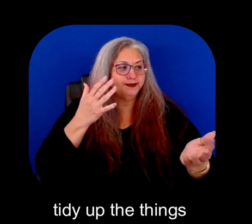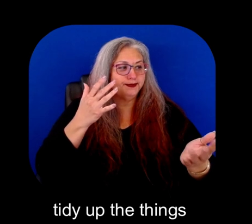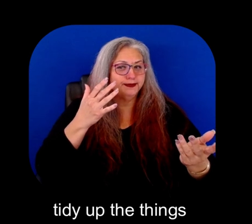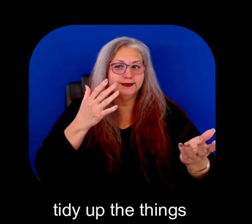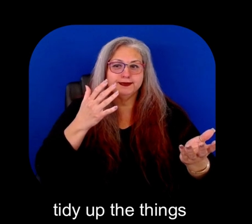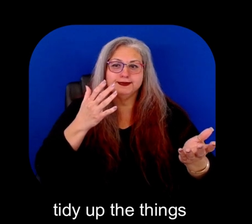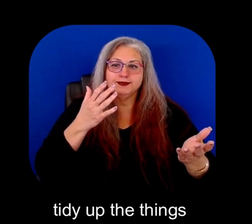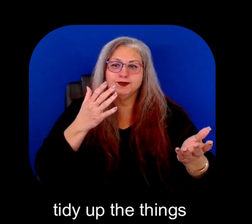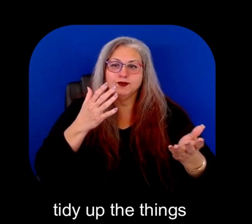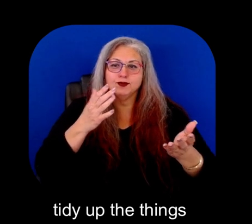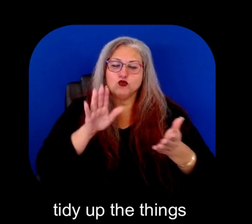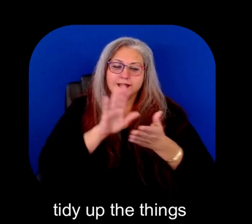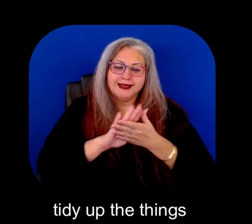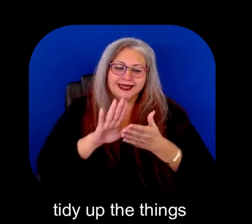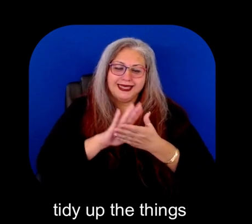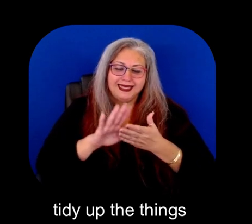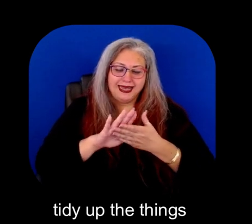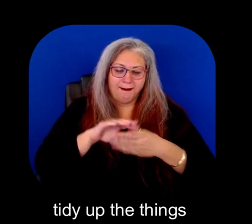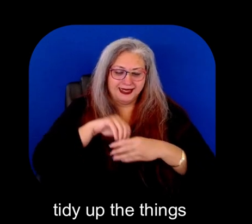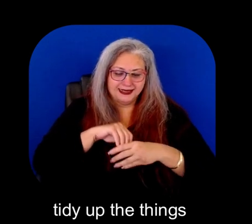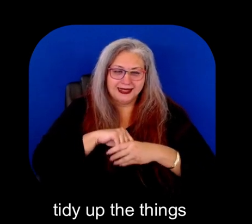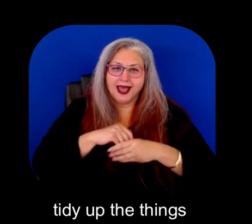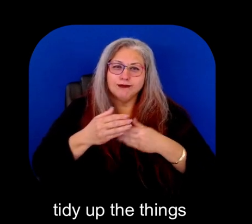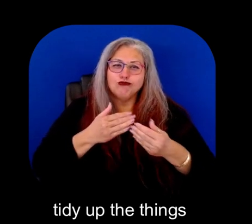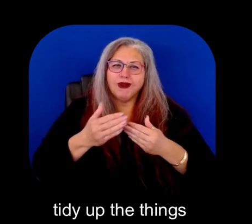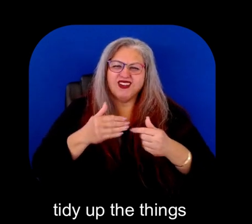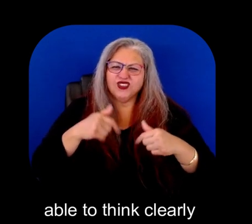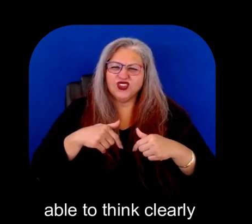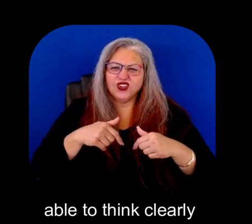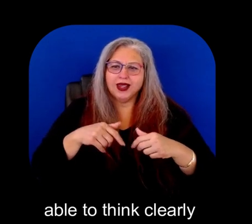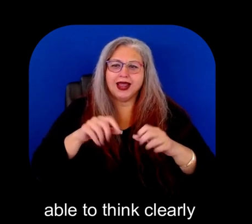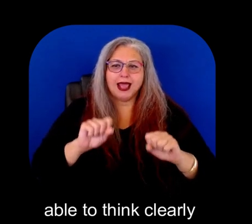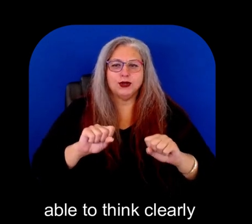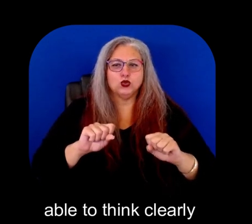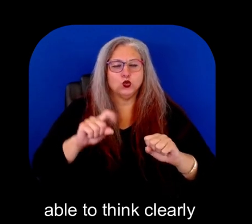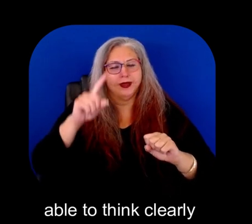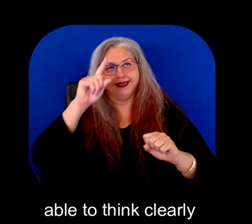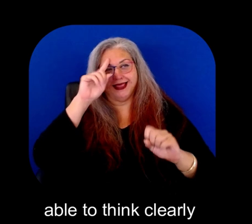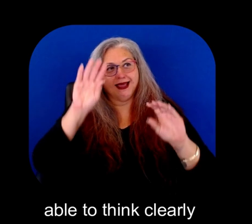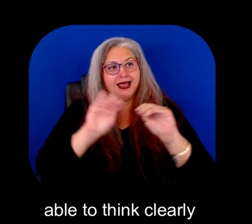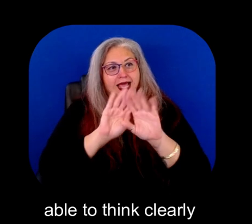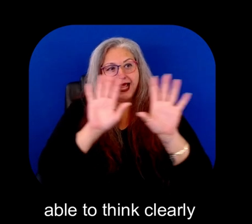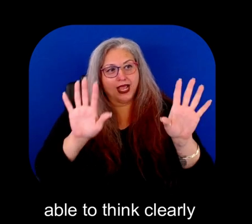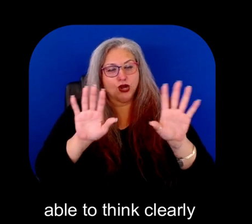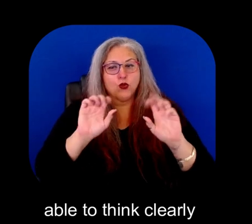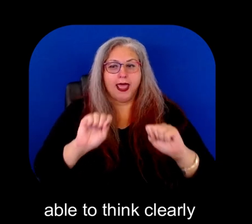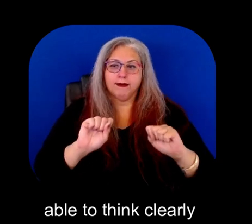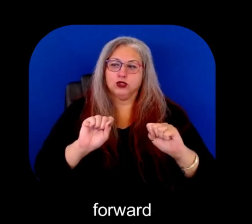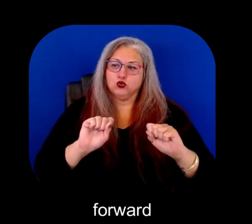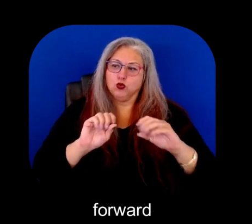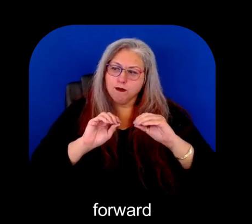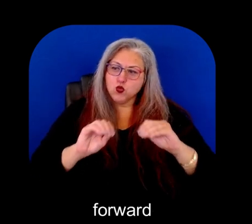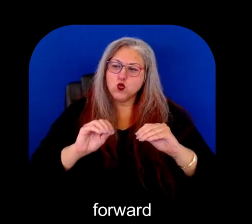tidy up the things inside oneself and be able to think clearly, to be able to